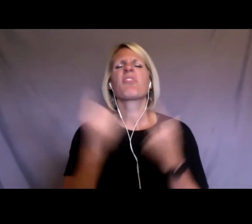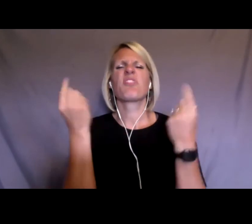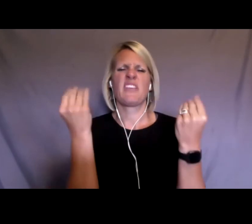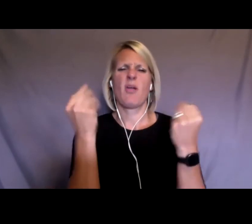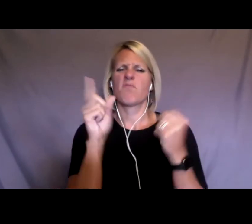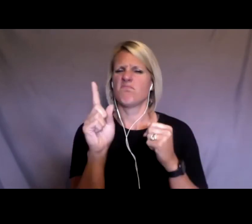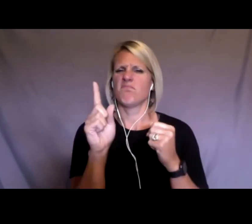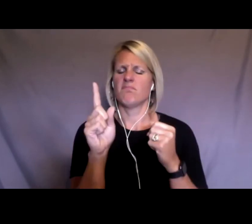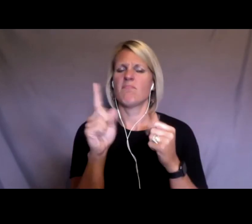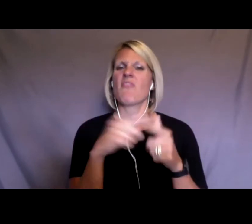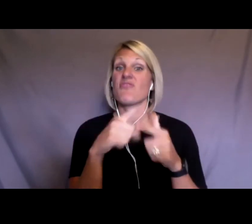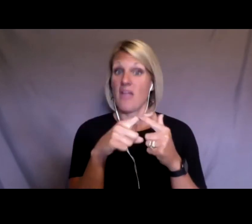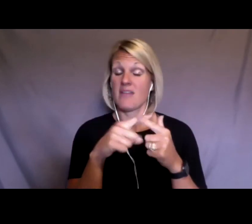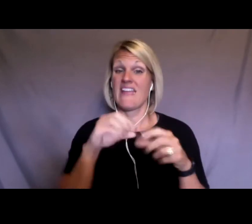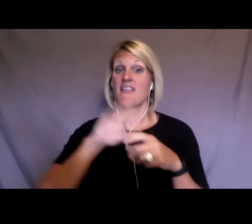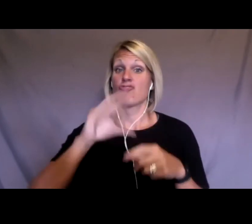put your answers in the chat.